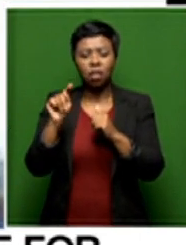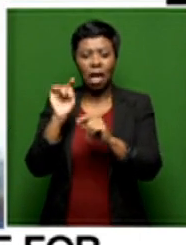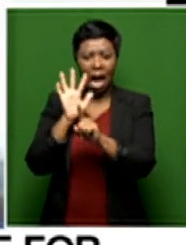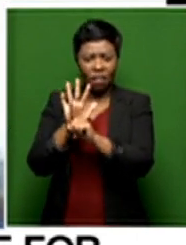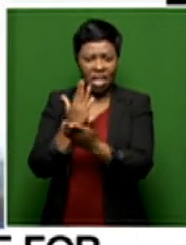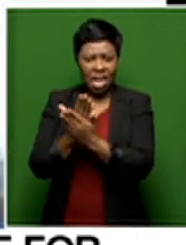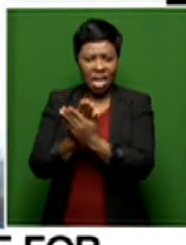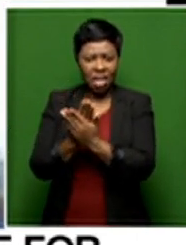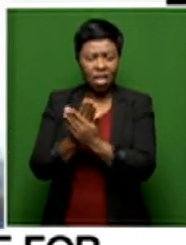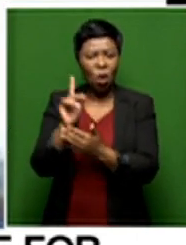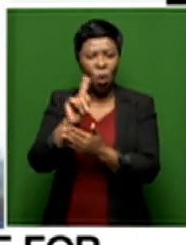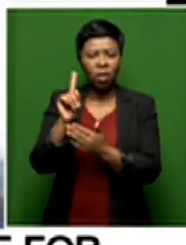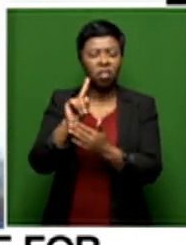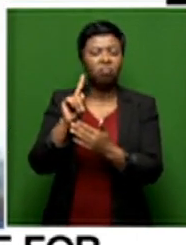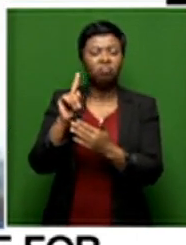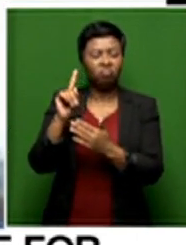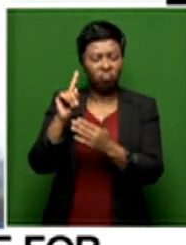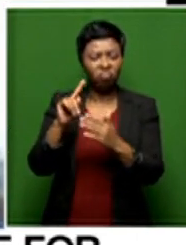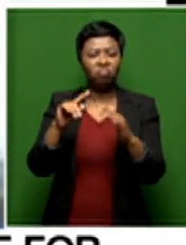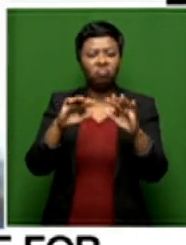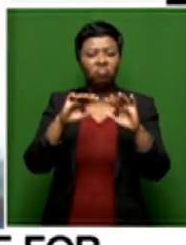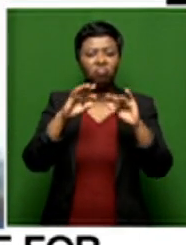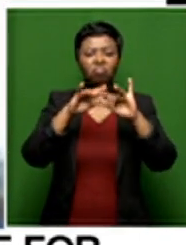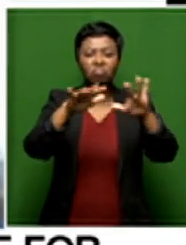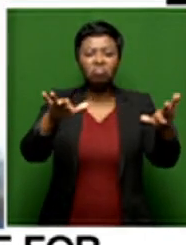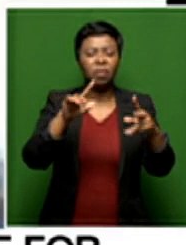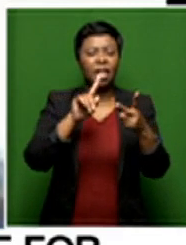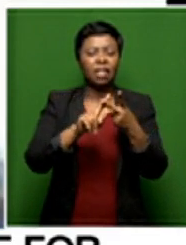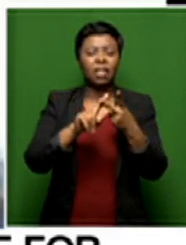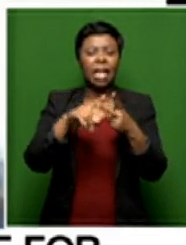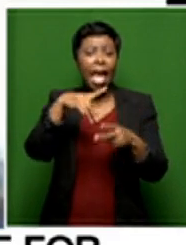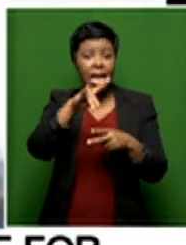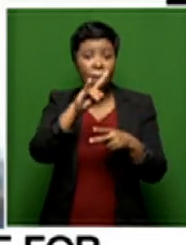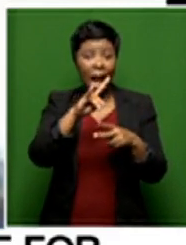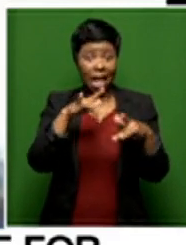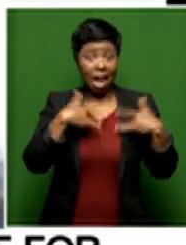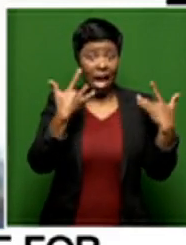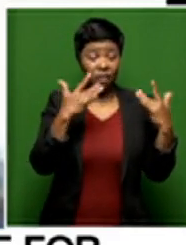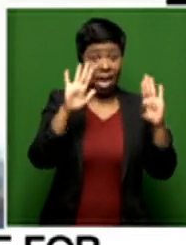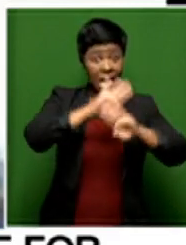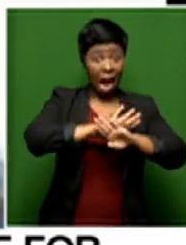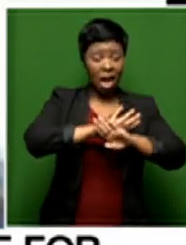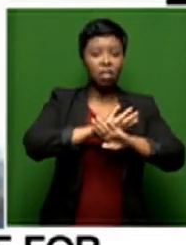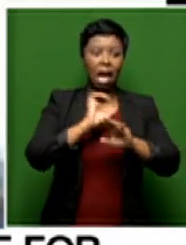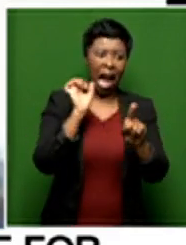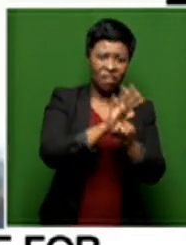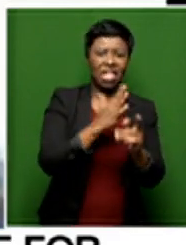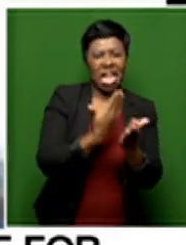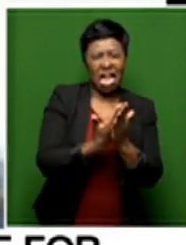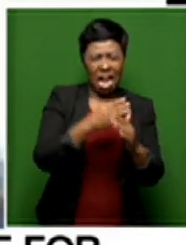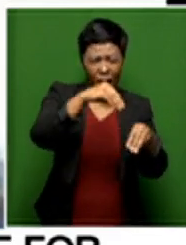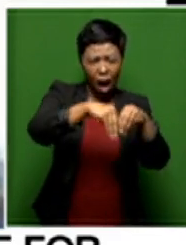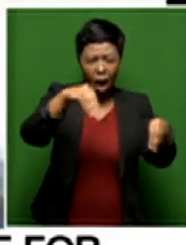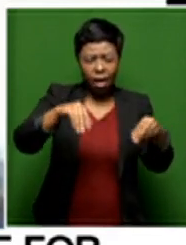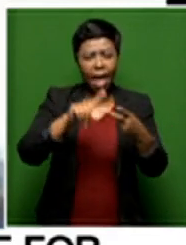affecting our pollinators, our insects, animals that are active at night in our gardens and in